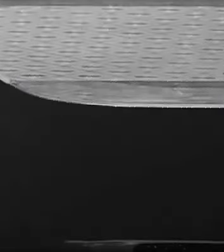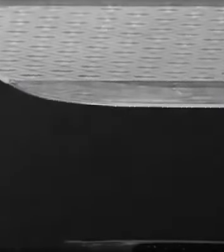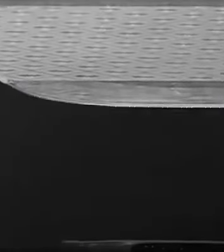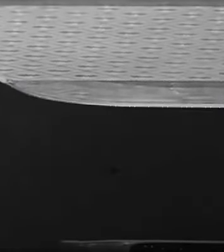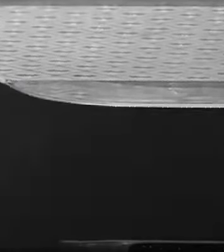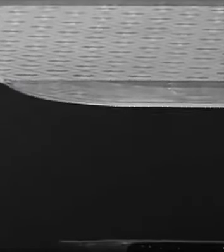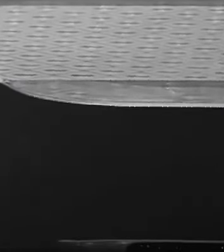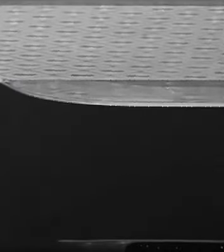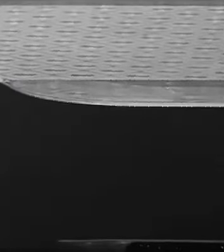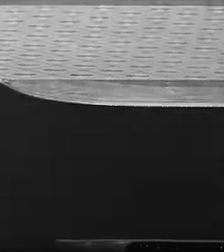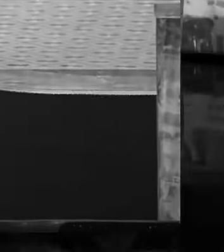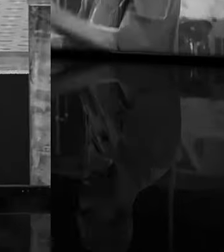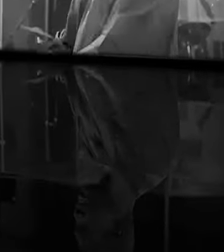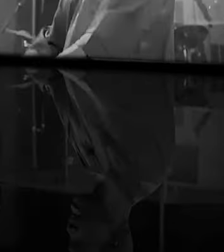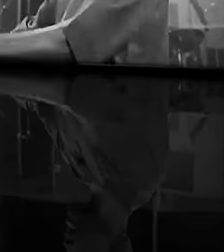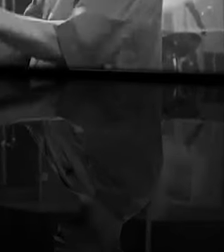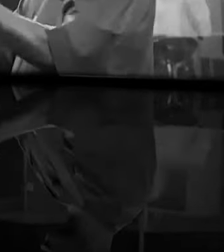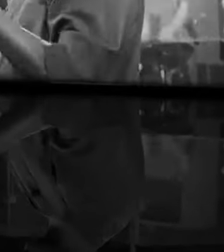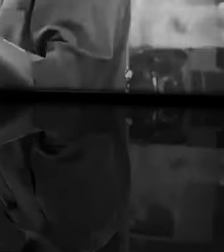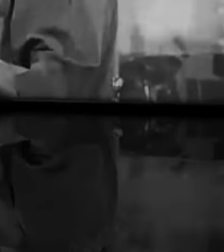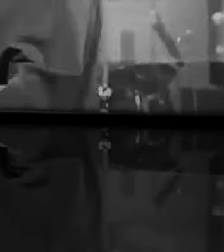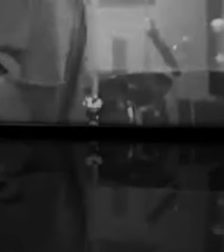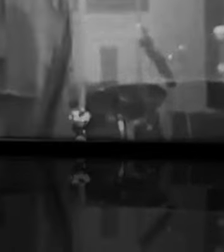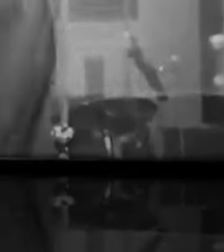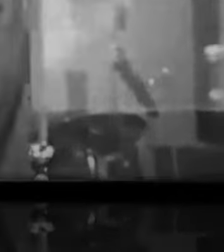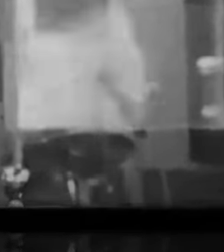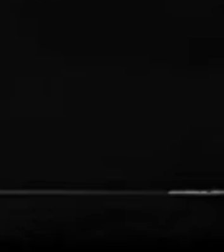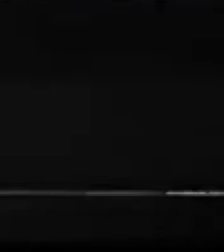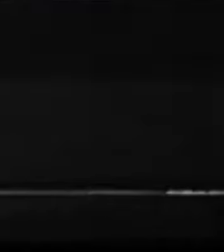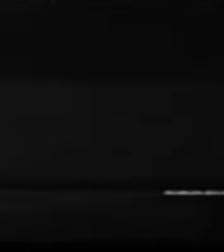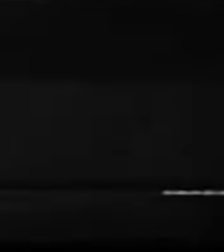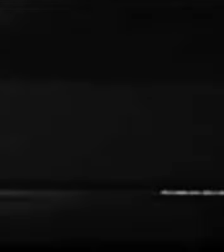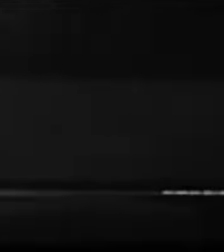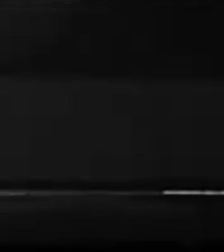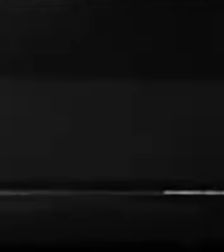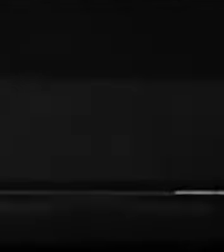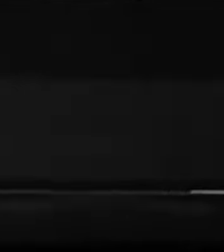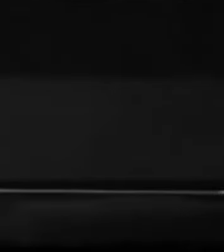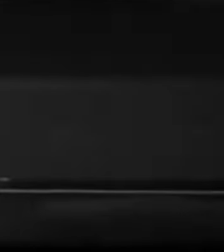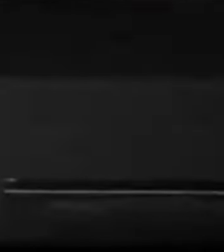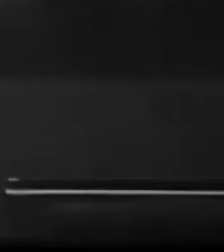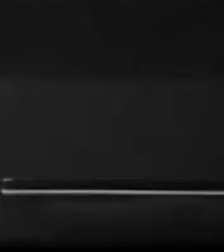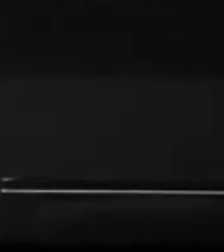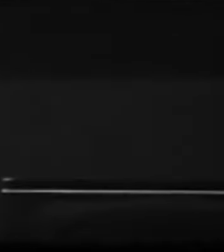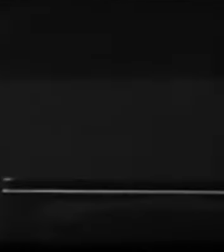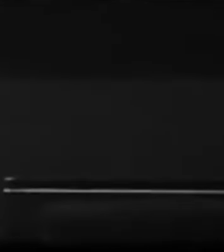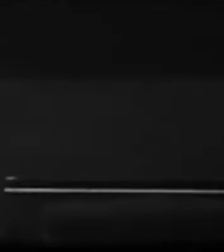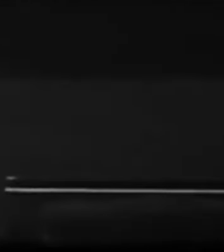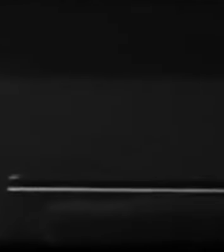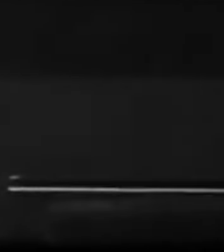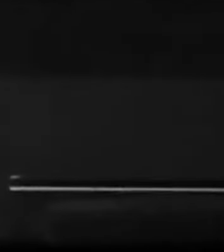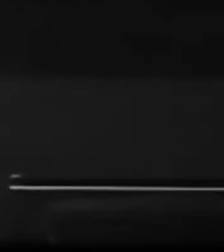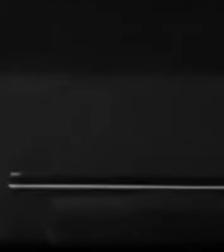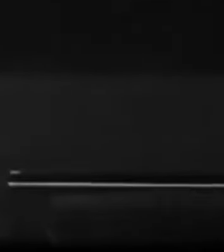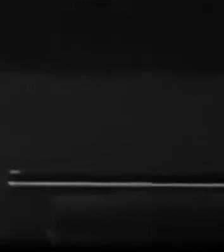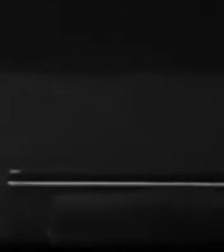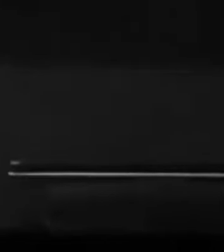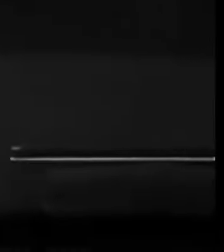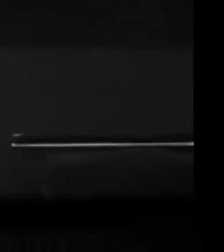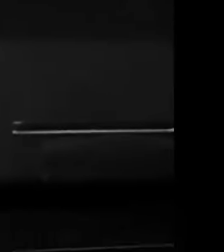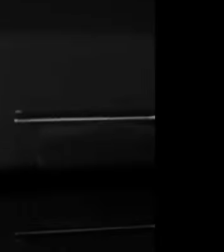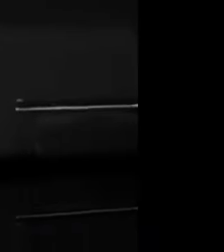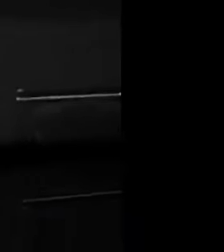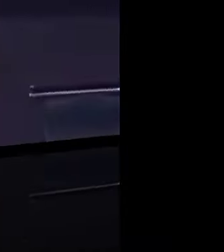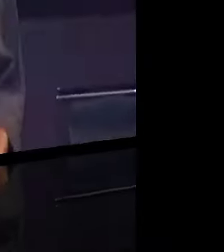you closer to God. Please remember to subscribe to our YouTube channel and follow us